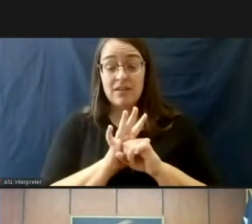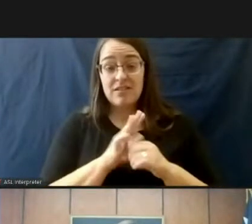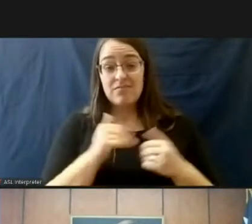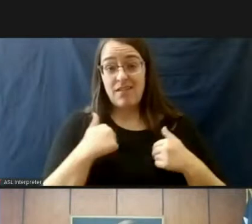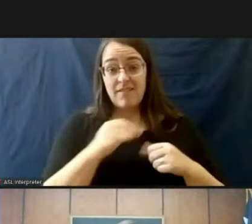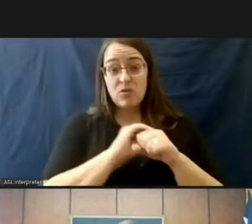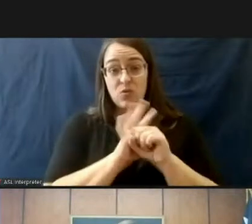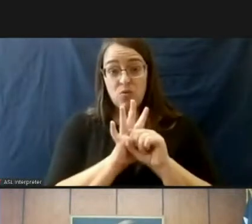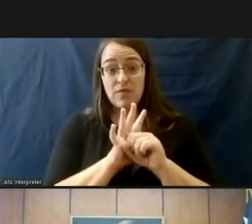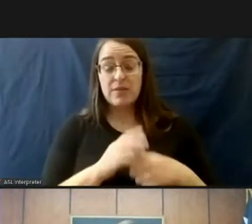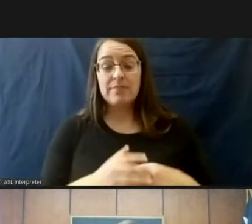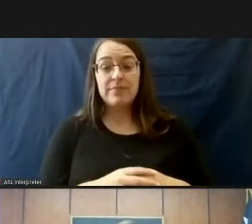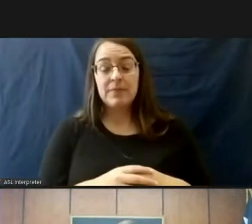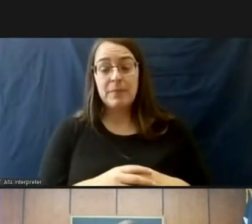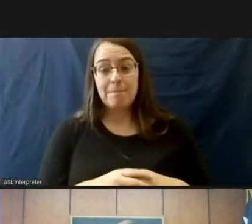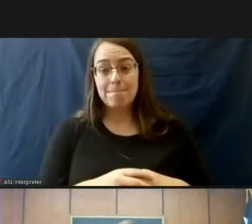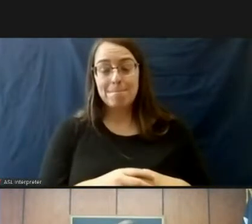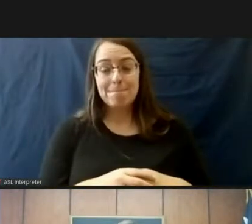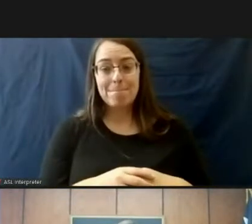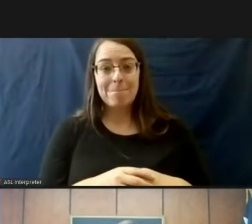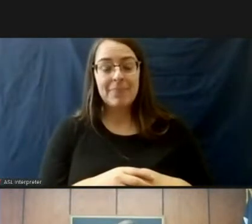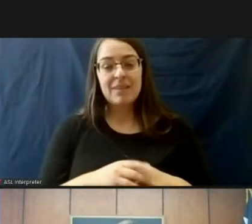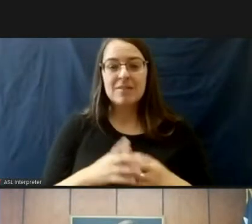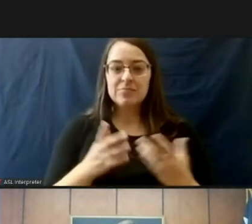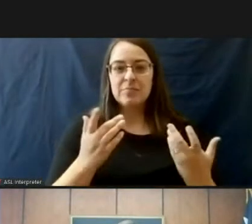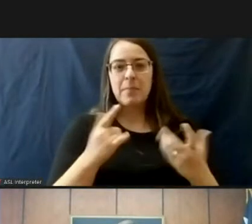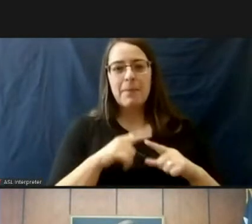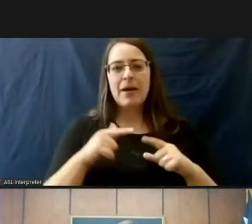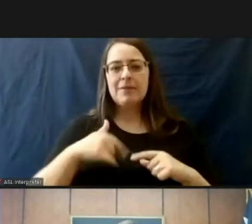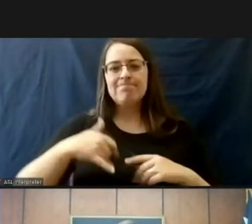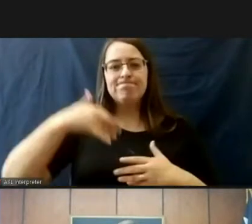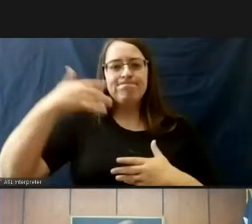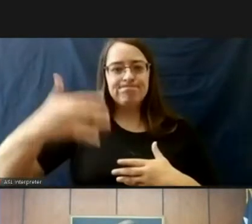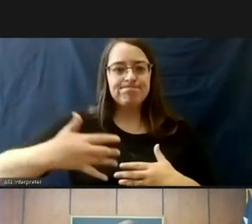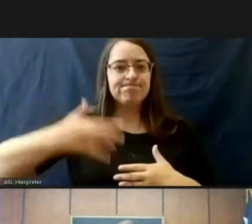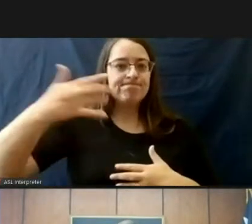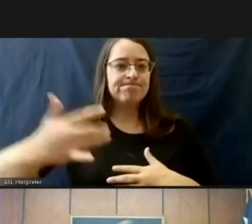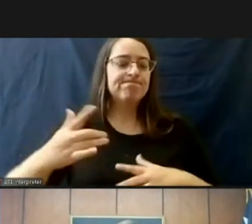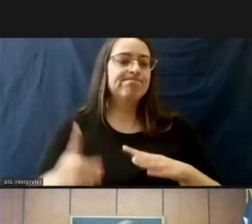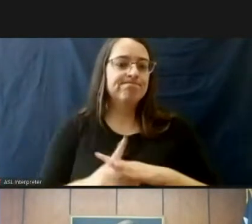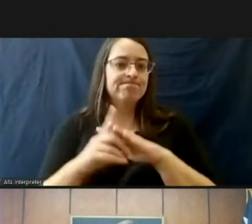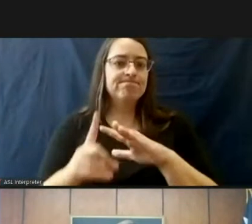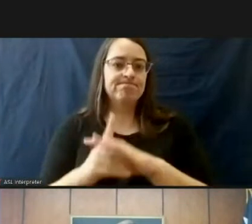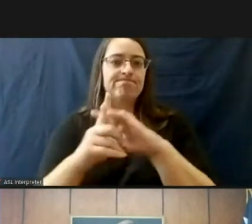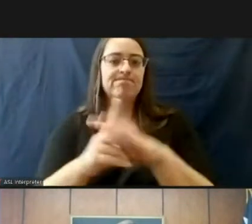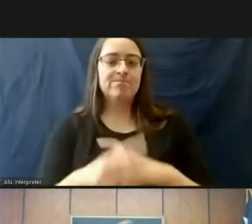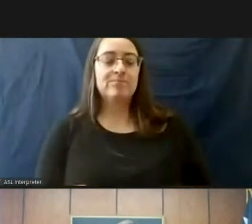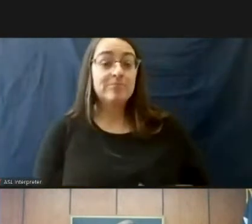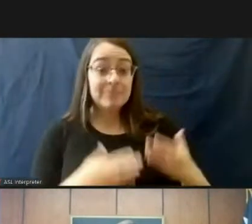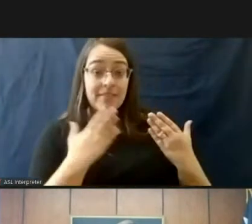be intermittent, those cases, I would say, at this time. Okay, thank you.